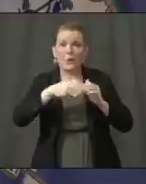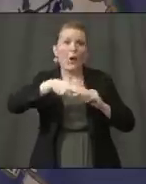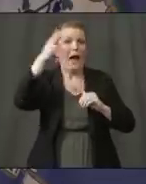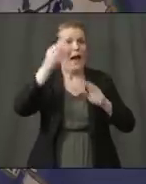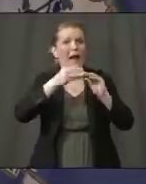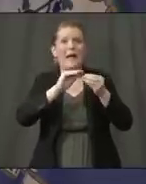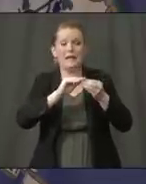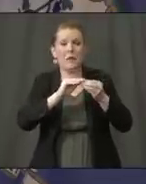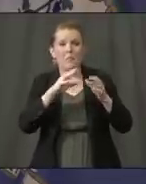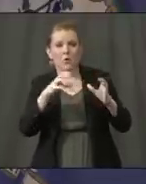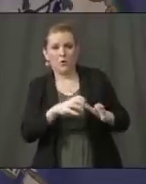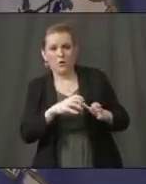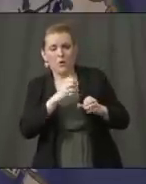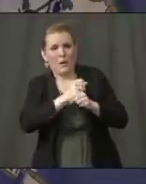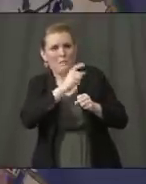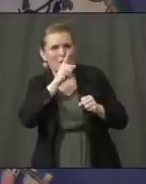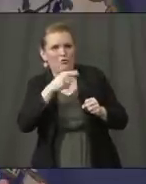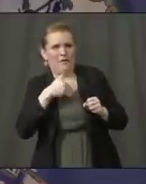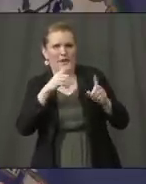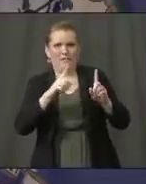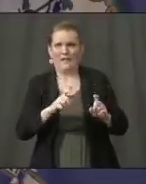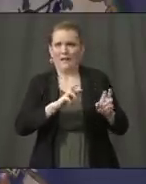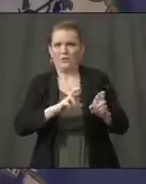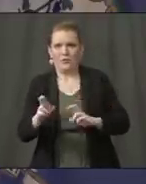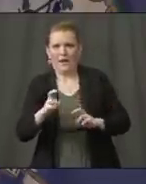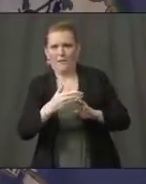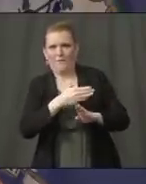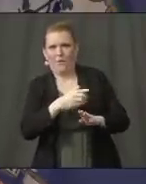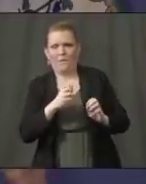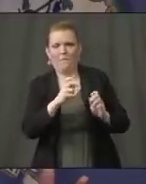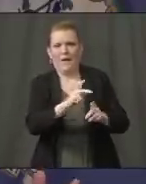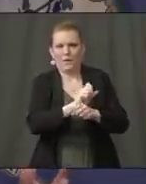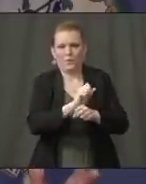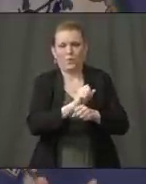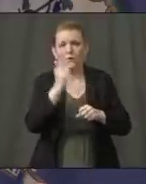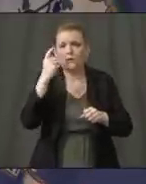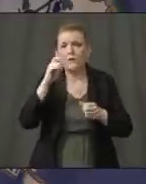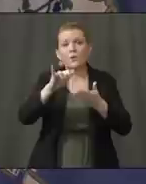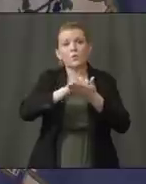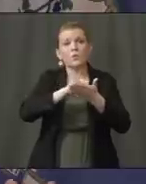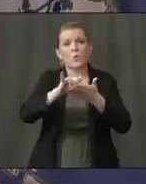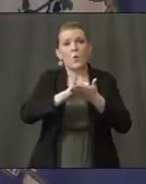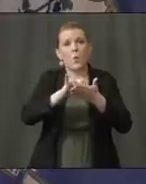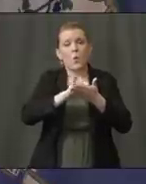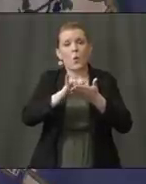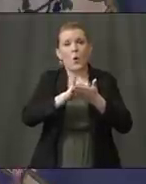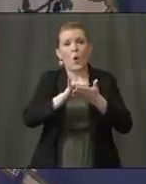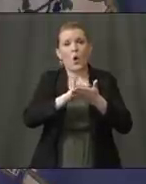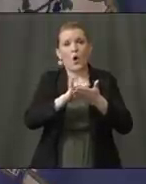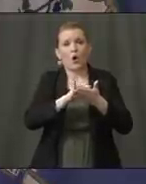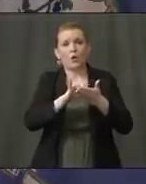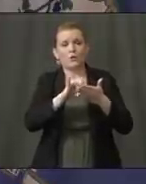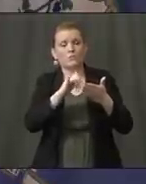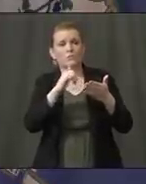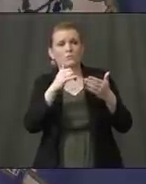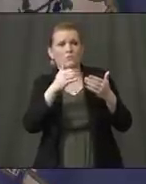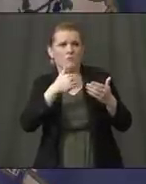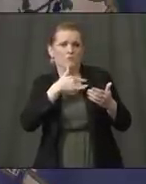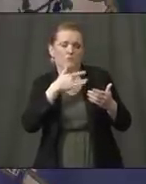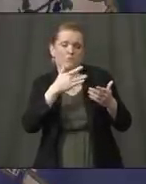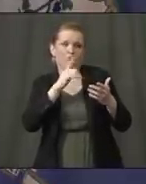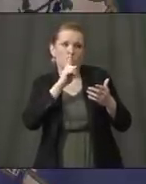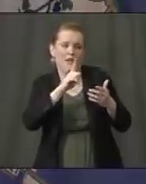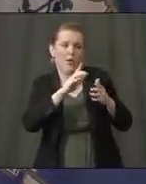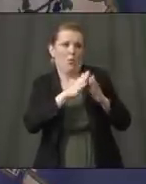that in New York, for example, they have some areas, everybody there is generally higher infection rates than we do, so they'll have a sort